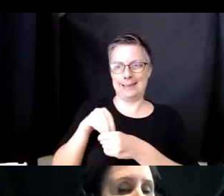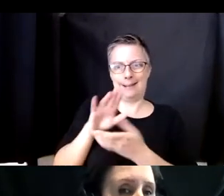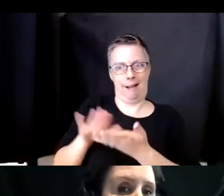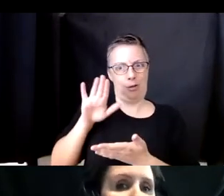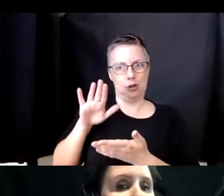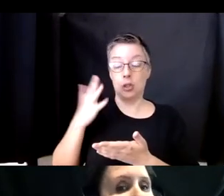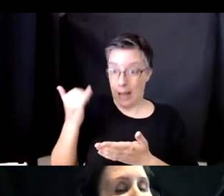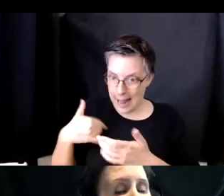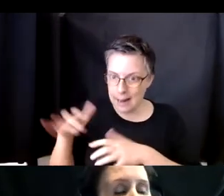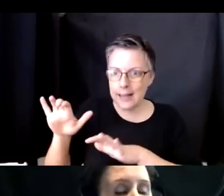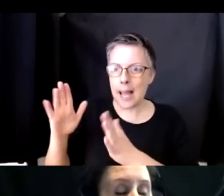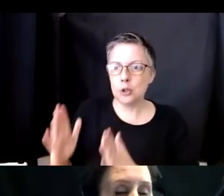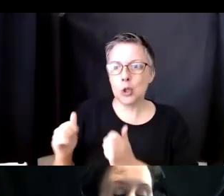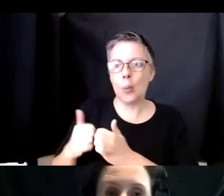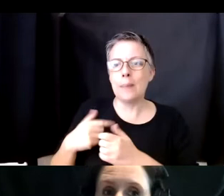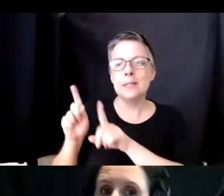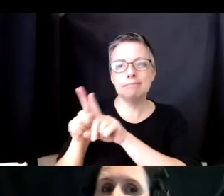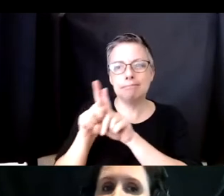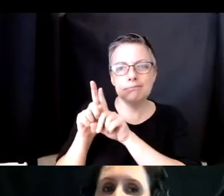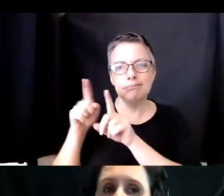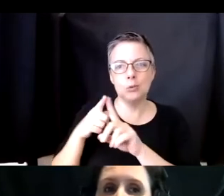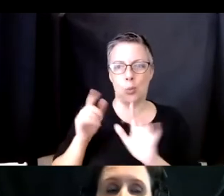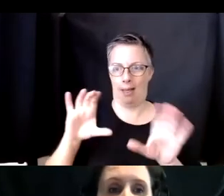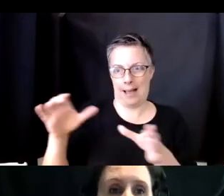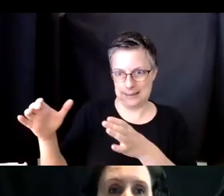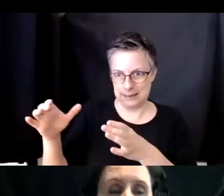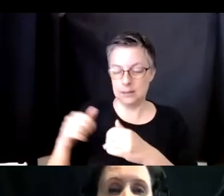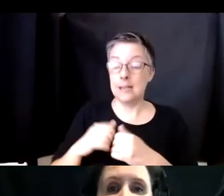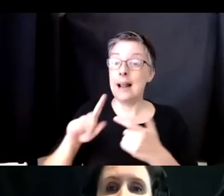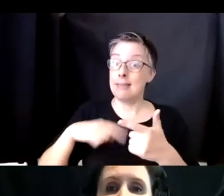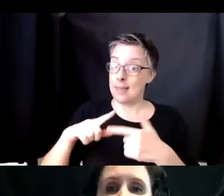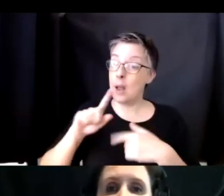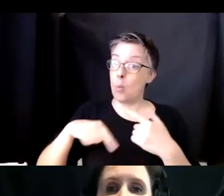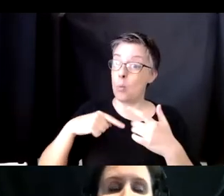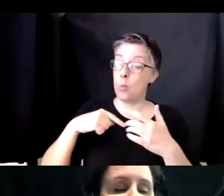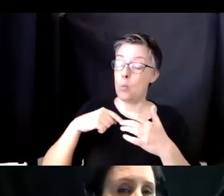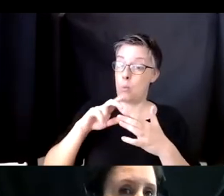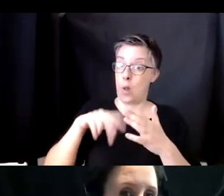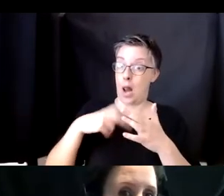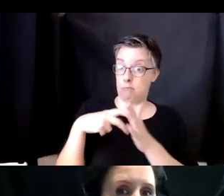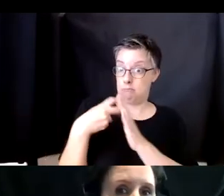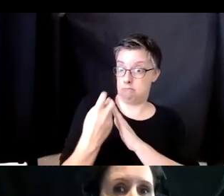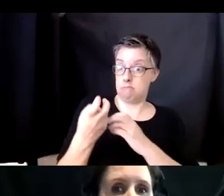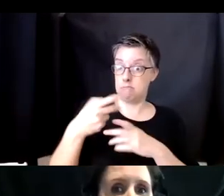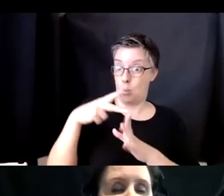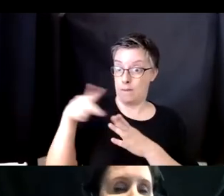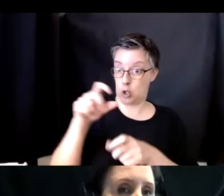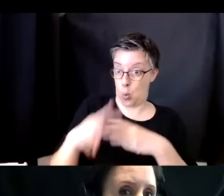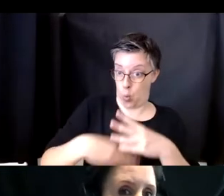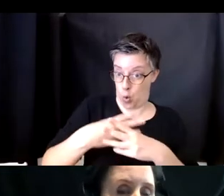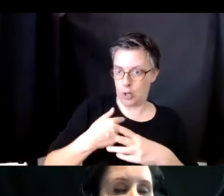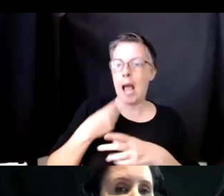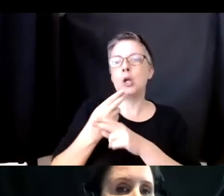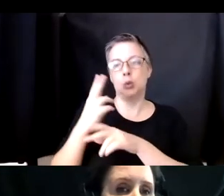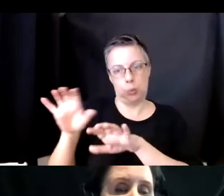a captioner come with me for my classes. And then when I moved into the professional world, I used